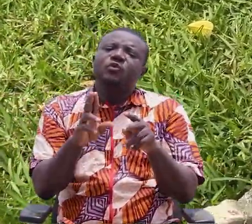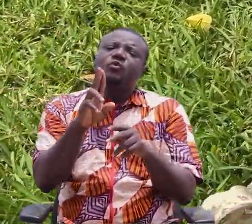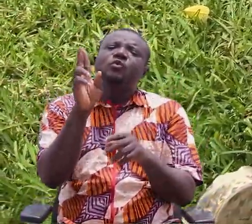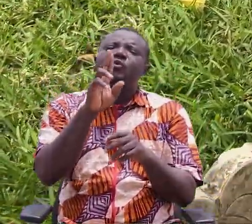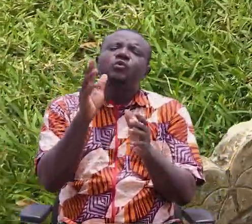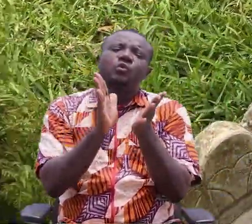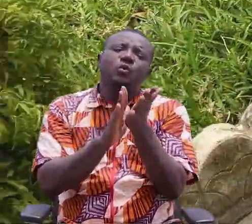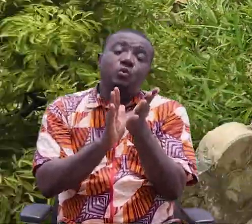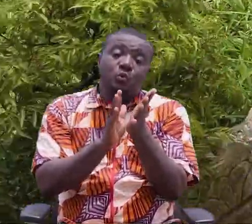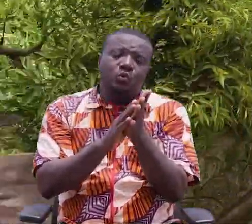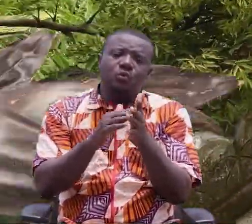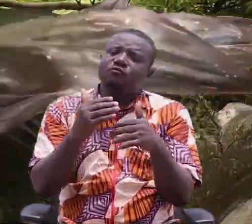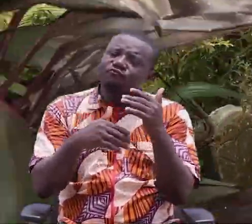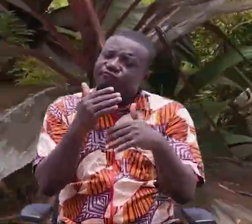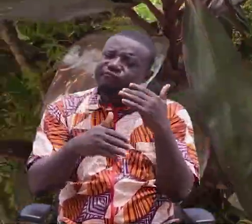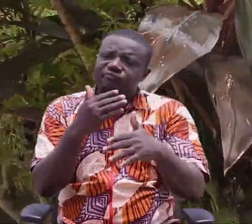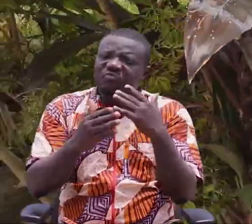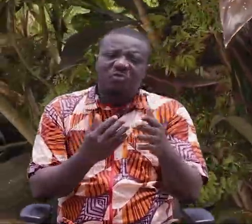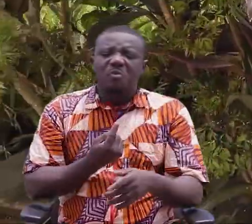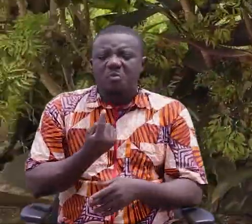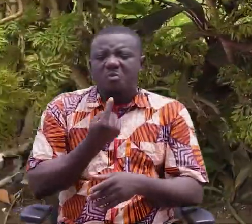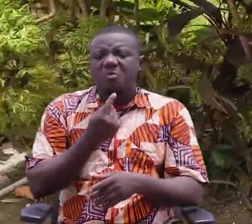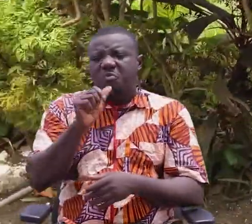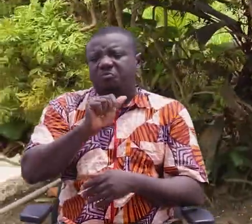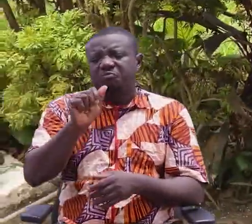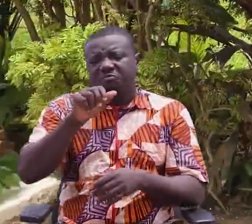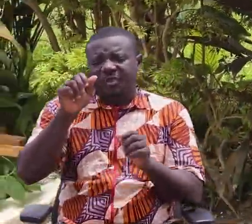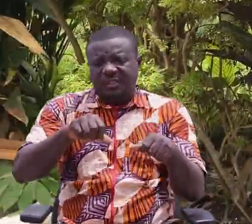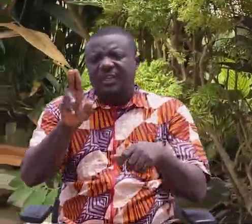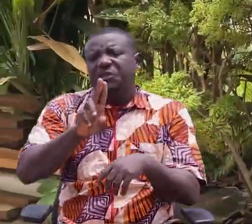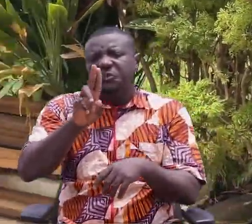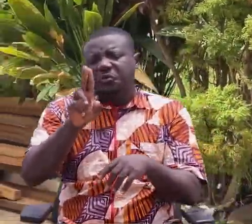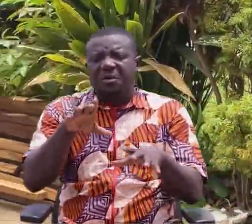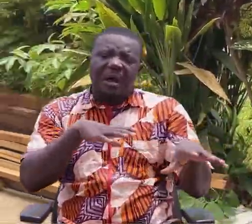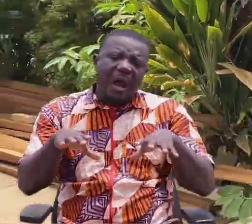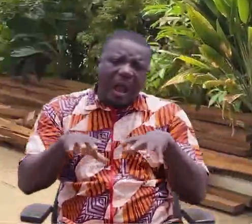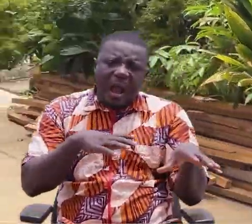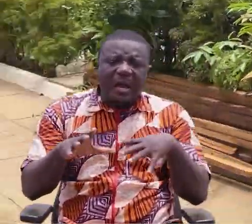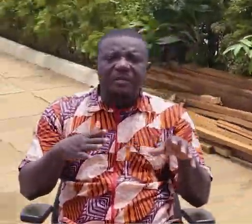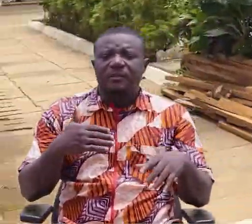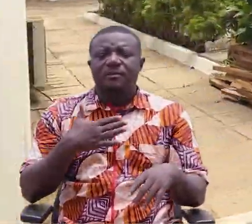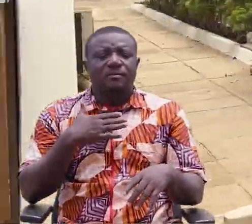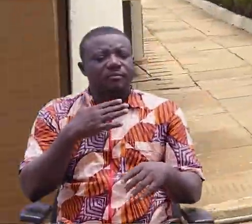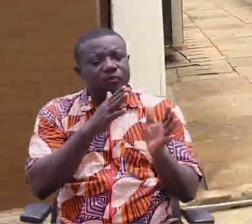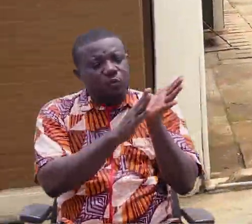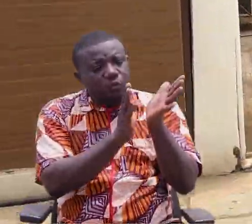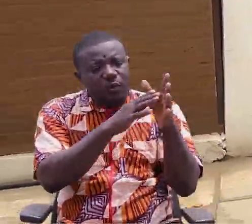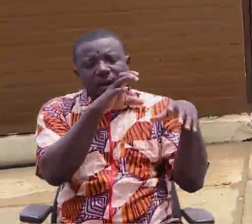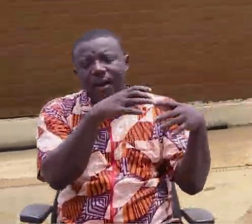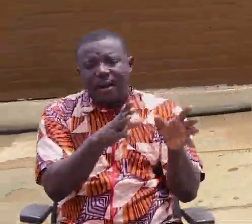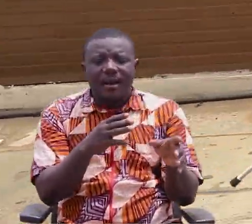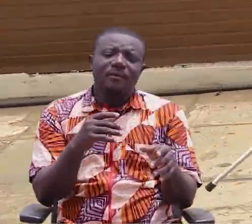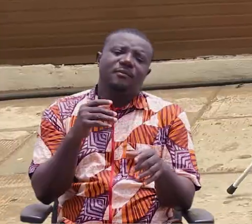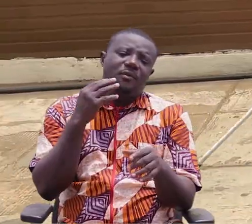it made me more independent. And I was on my own most of the time. I'm able to go from my hall to my